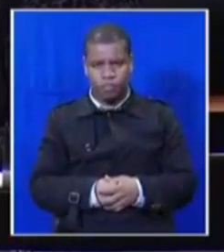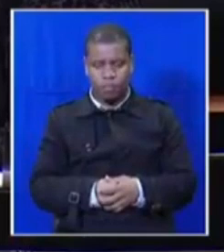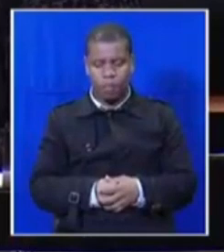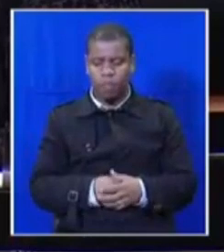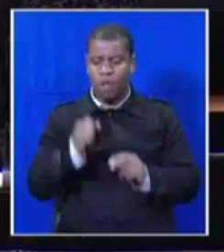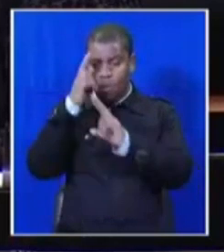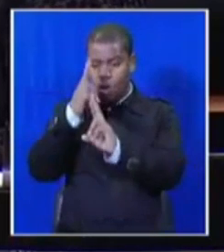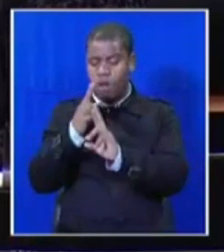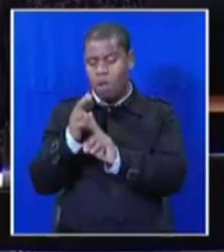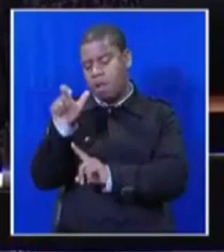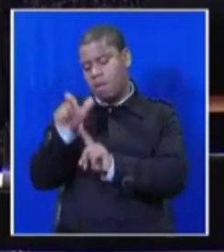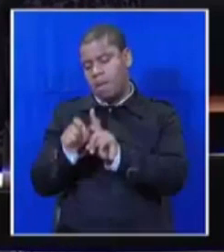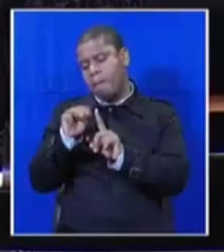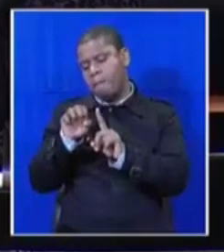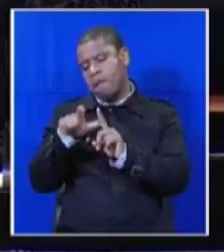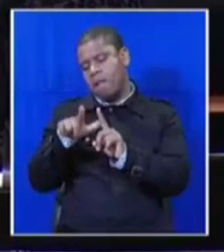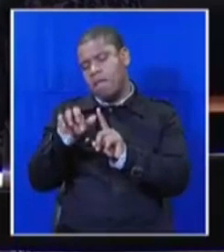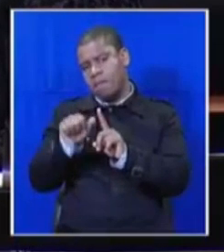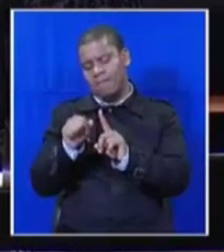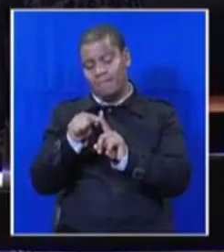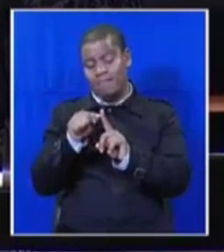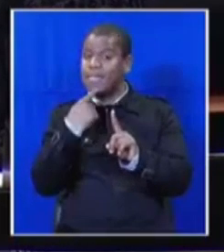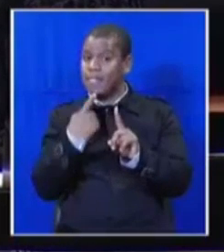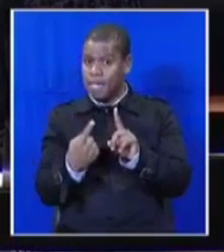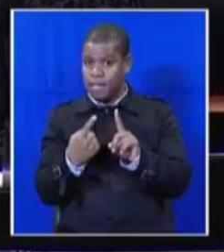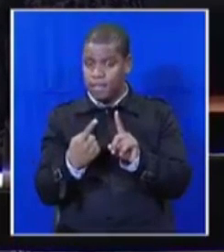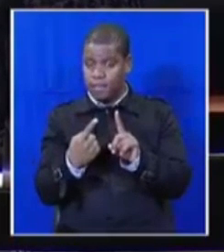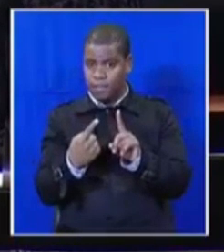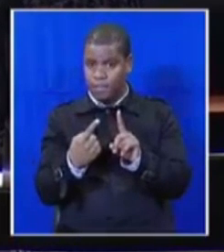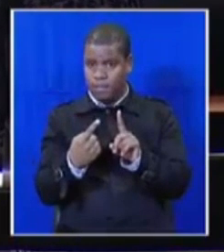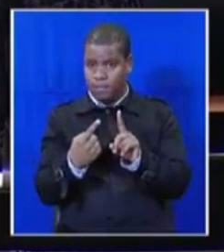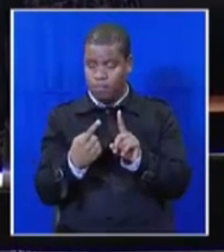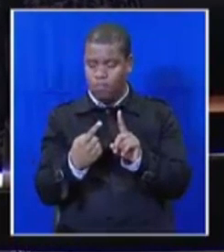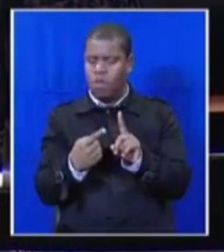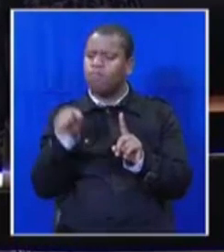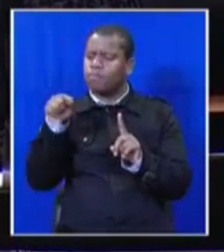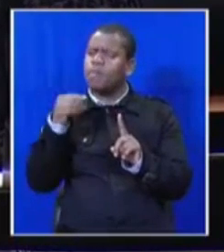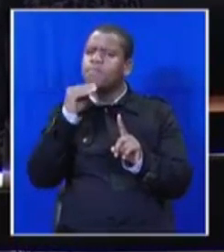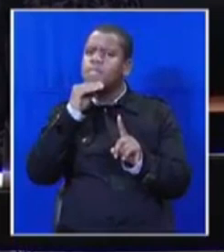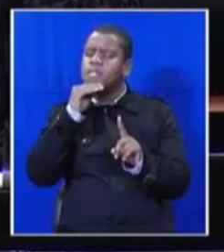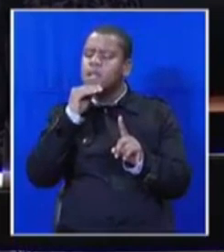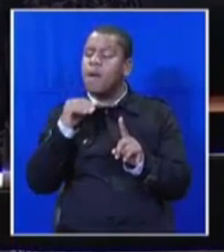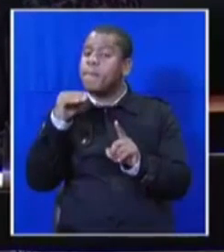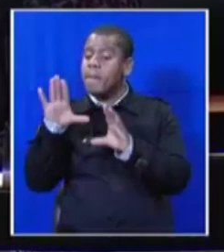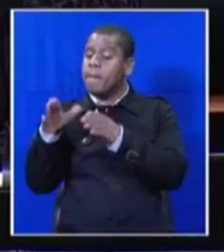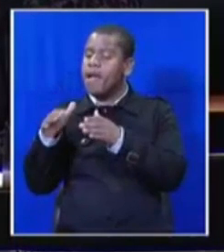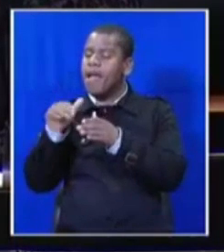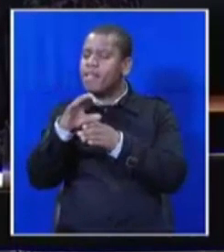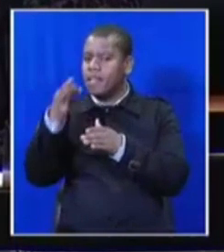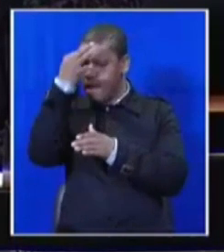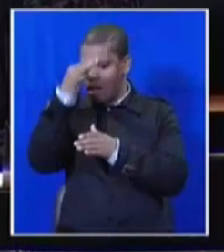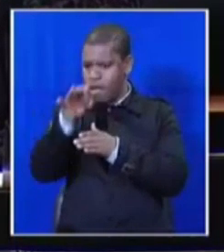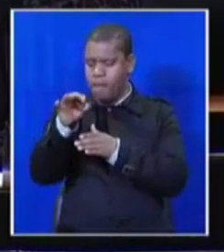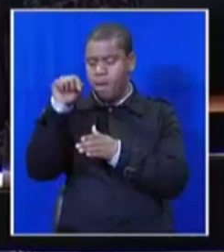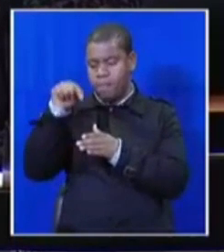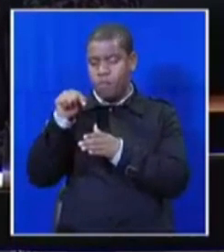Honorable Malema said the following. What this means is that the ANC government,